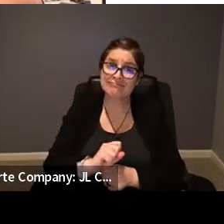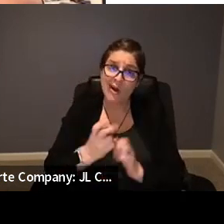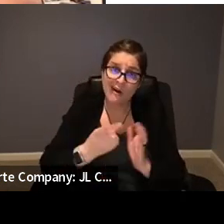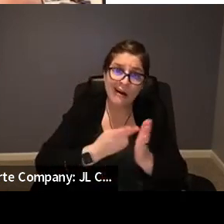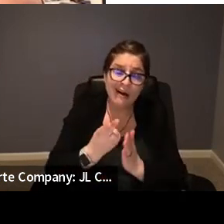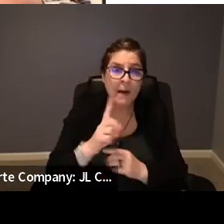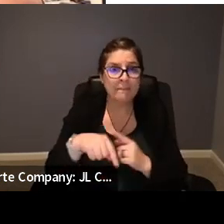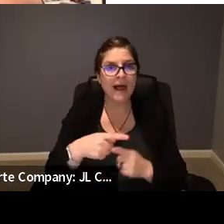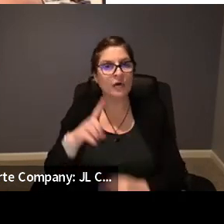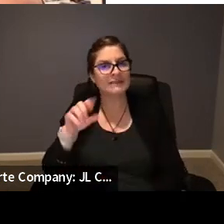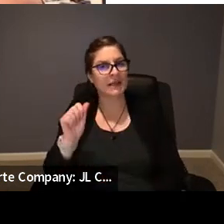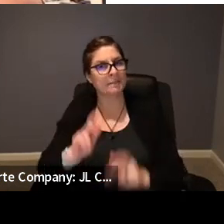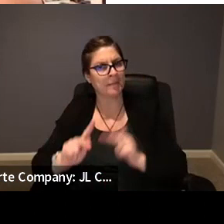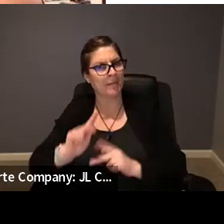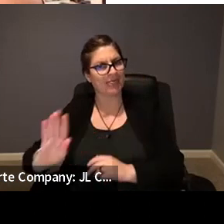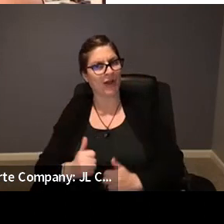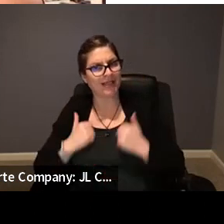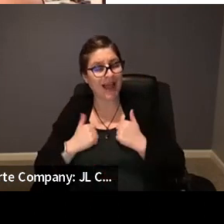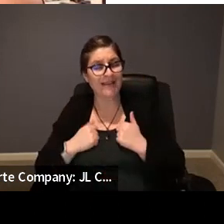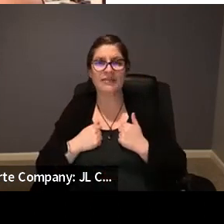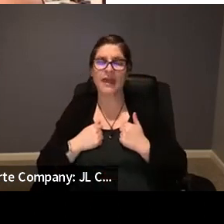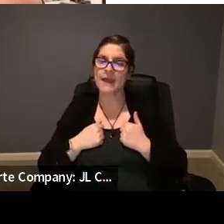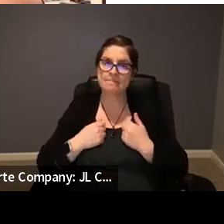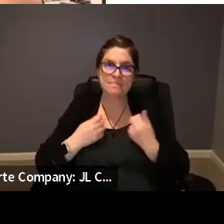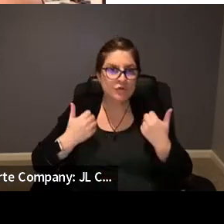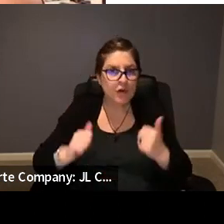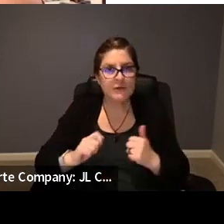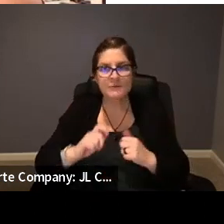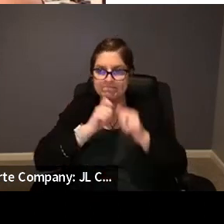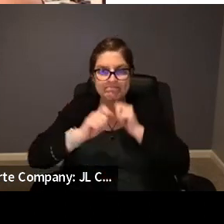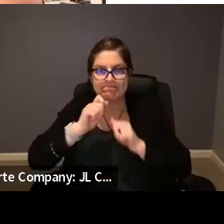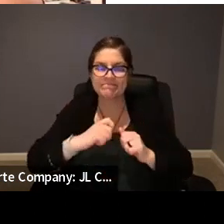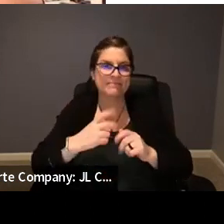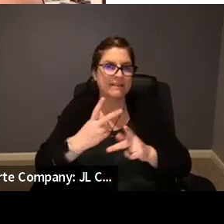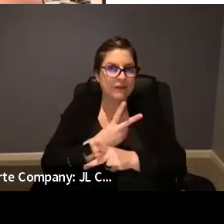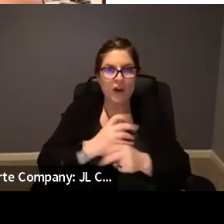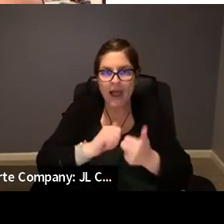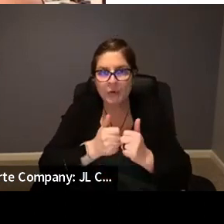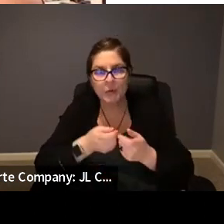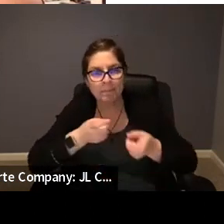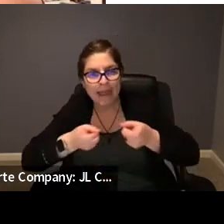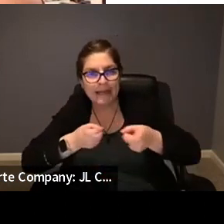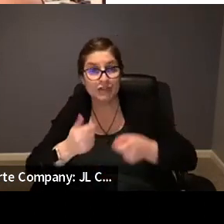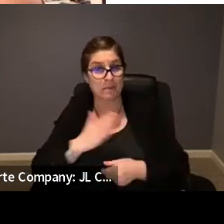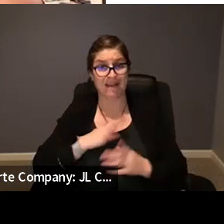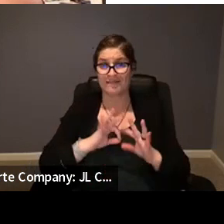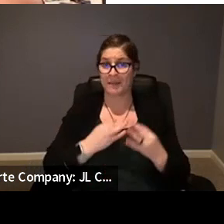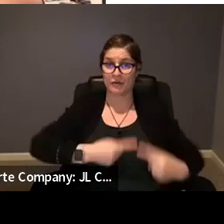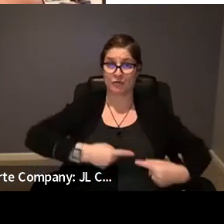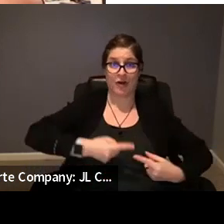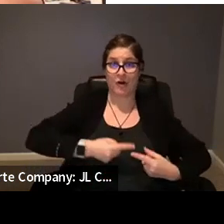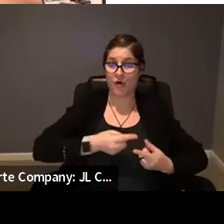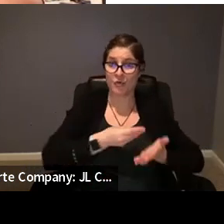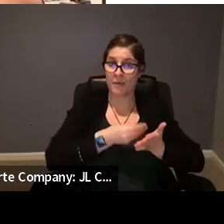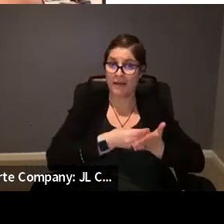lot of the disabled people, you know, deal with poverty in different ways. You know, my family struggled with finances. And I think